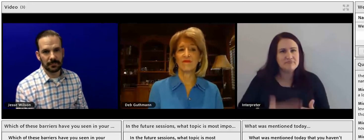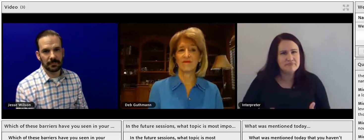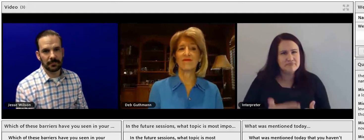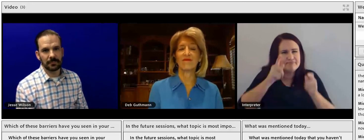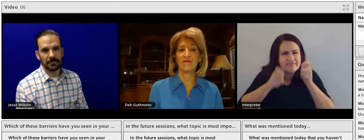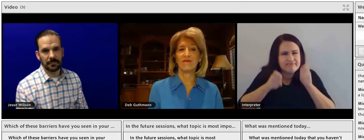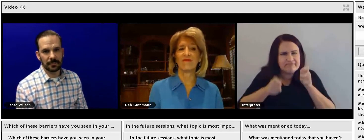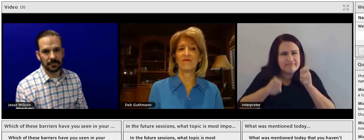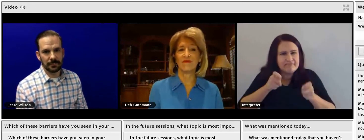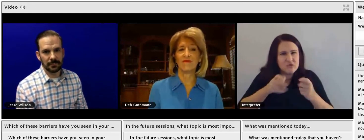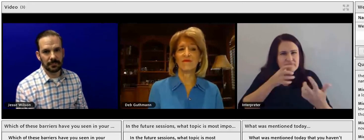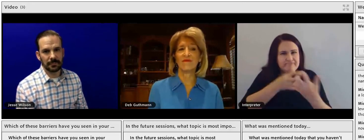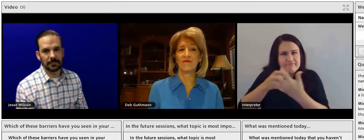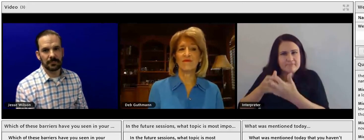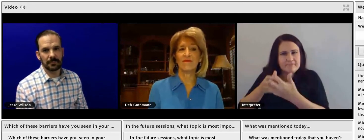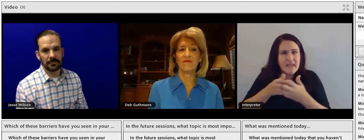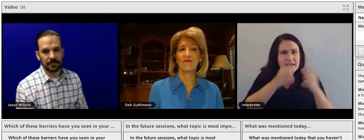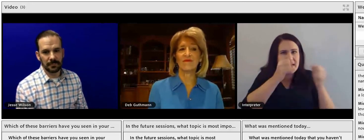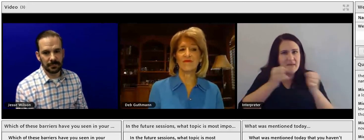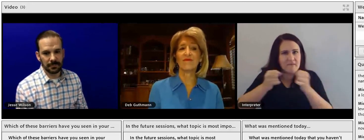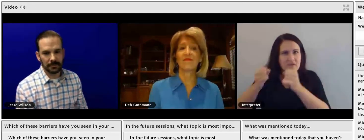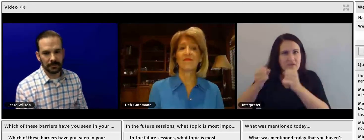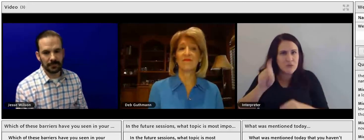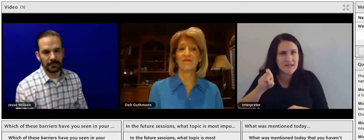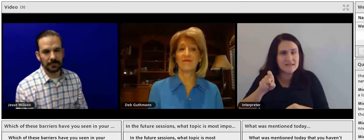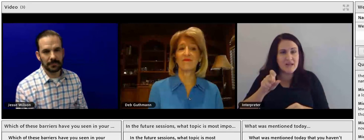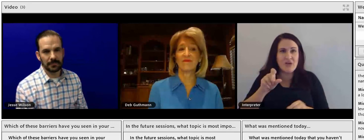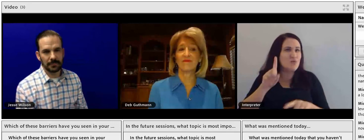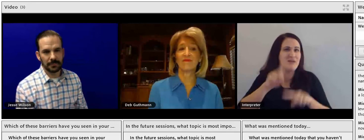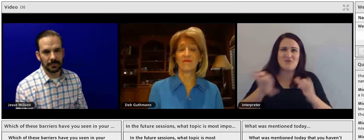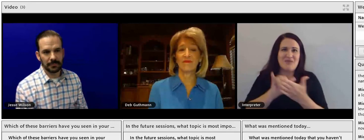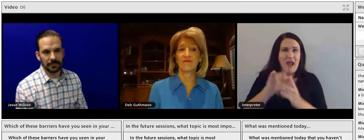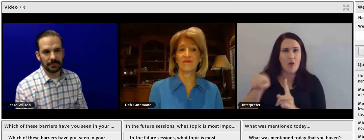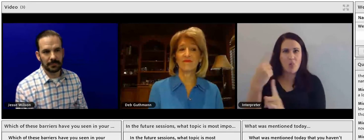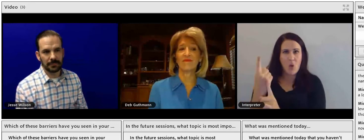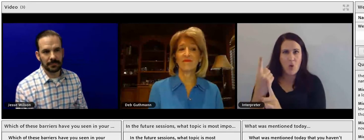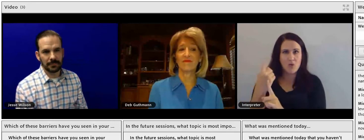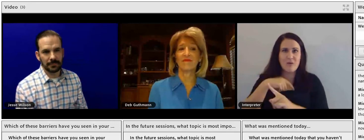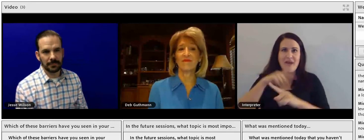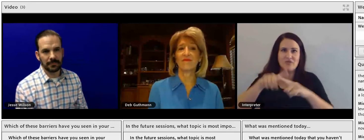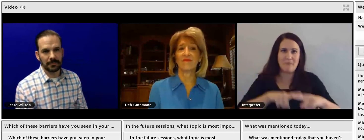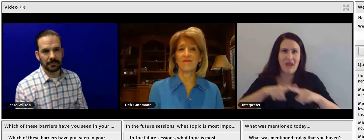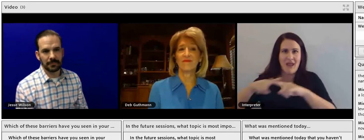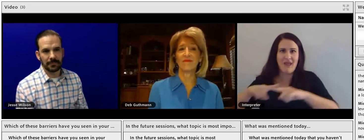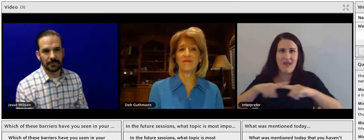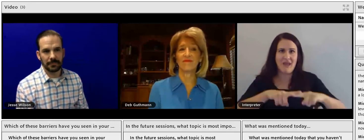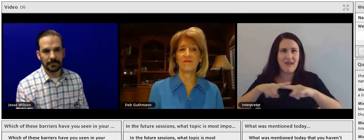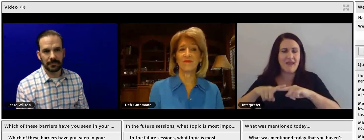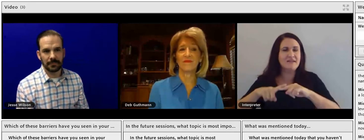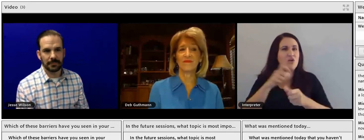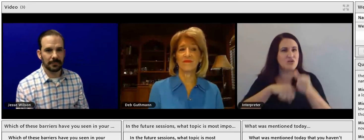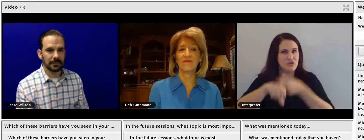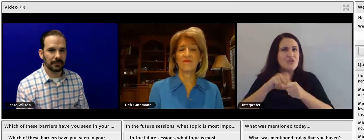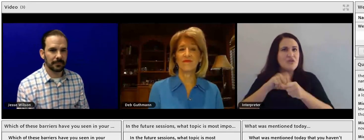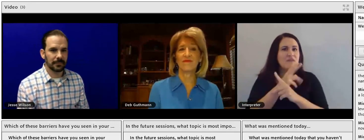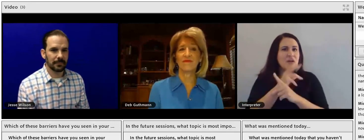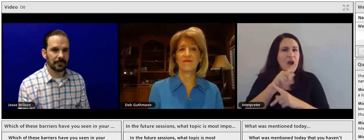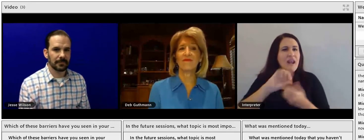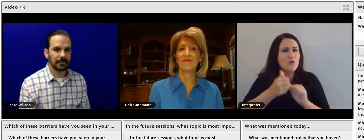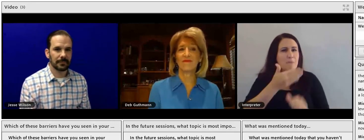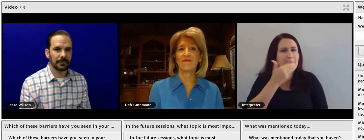needs. And it's not done alone. So we all rely on each other to be able to figure out how best